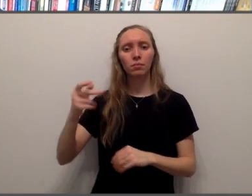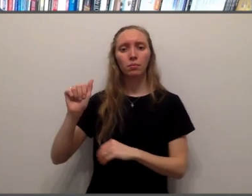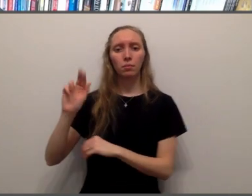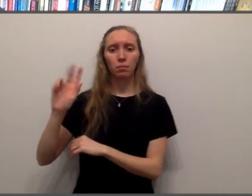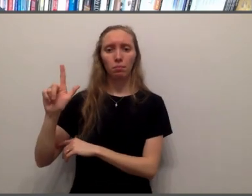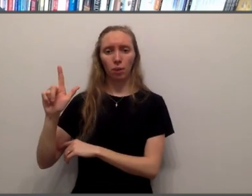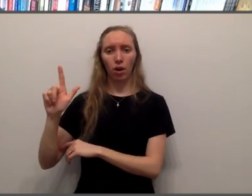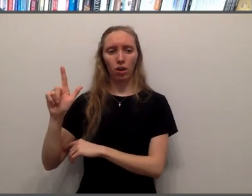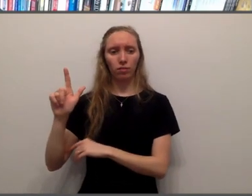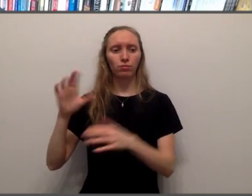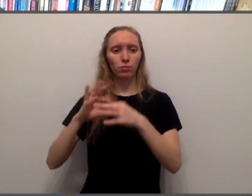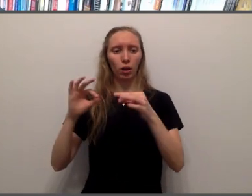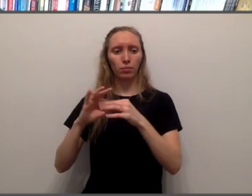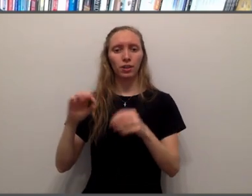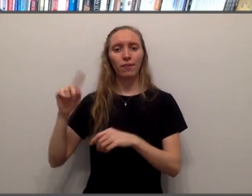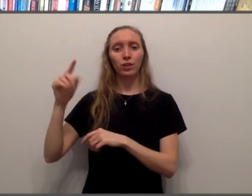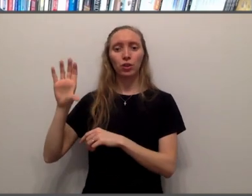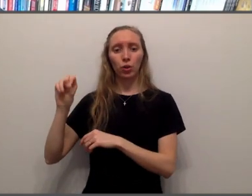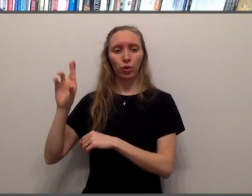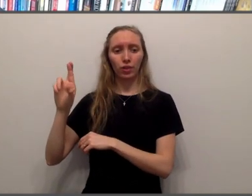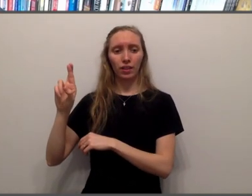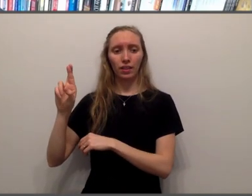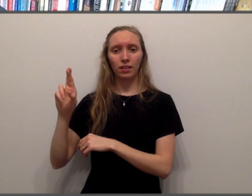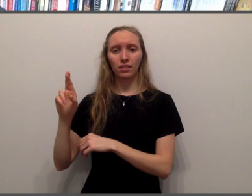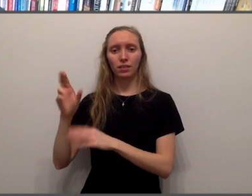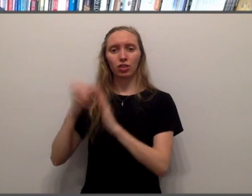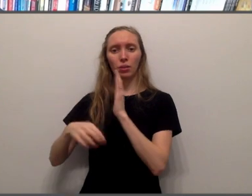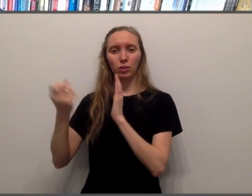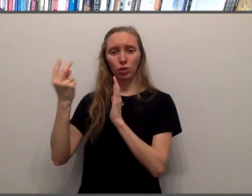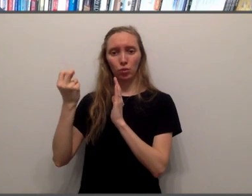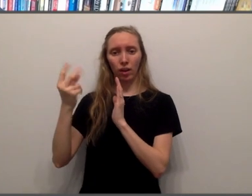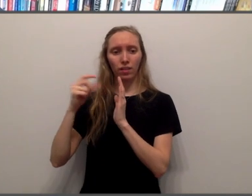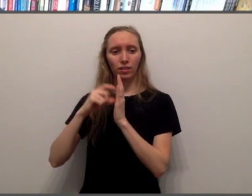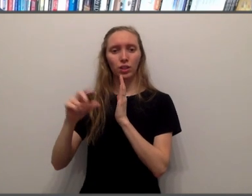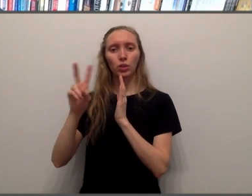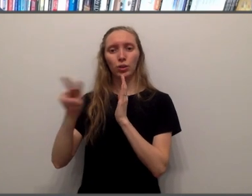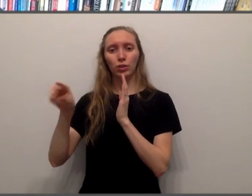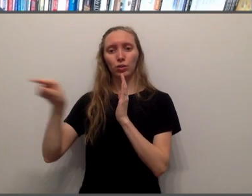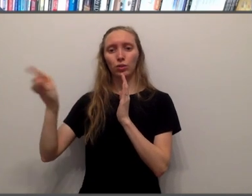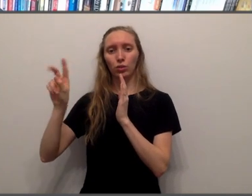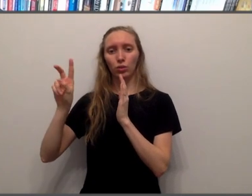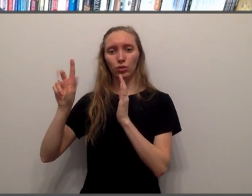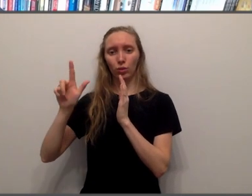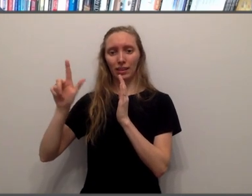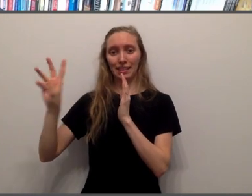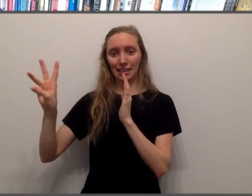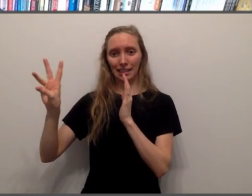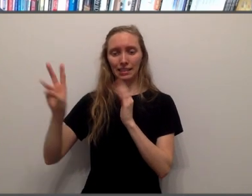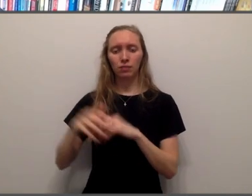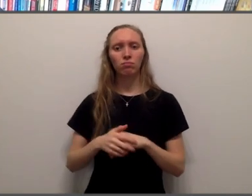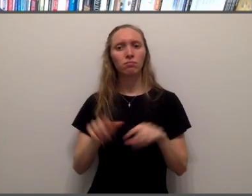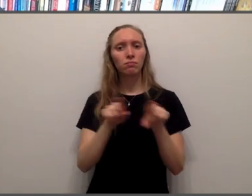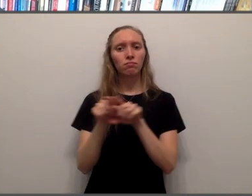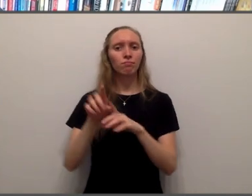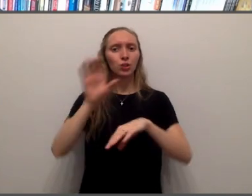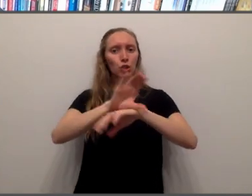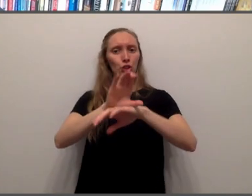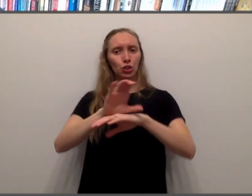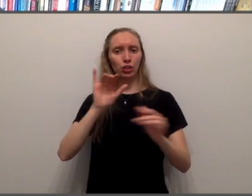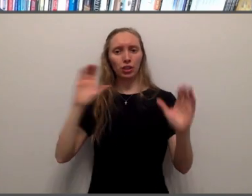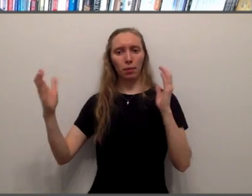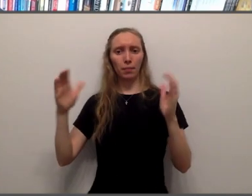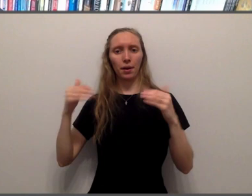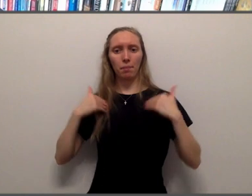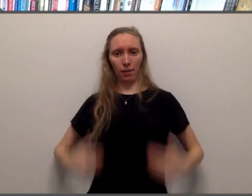verses 22 through 26. He says, in fact, some parts of the body that seem the weakest and least important are actually the